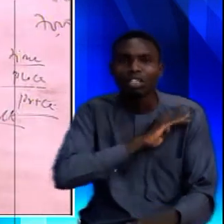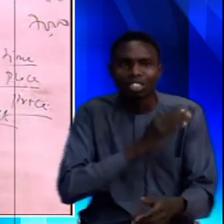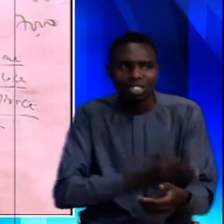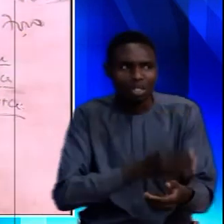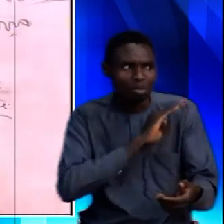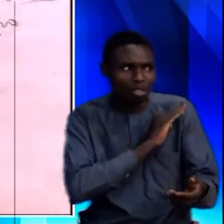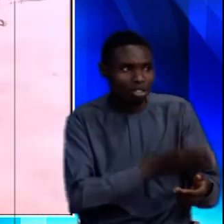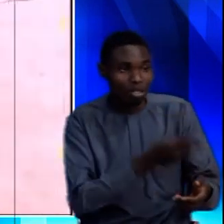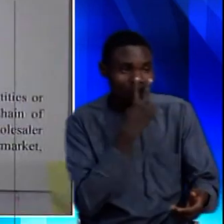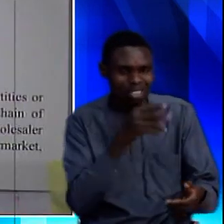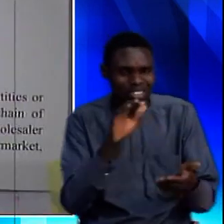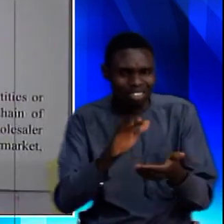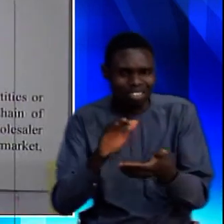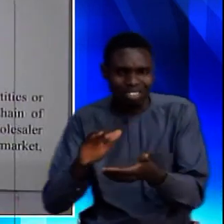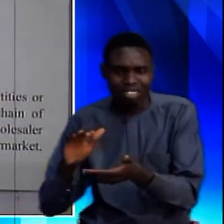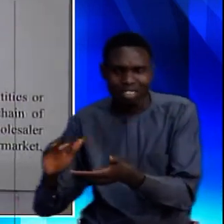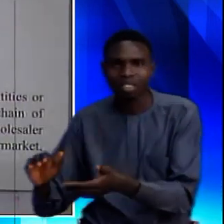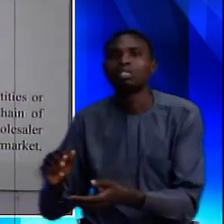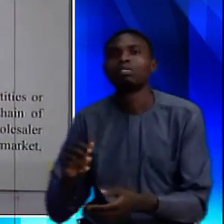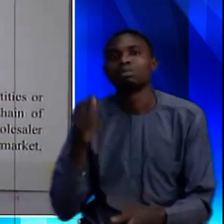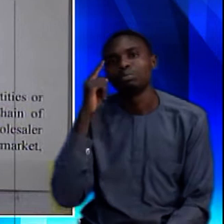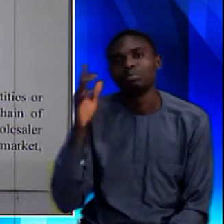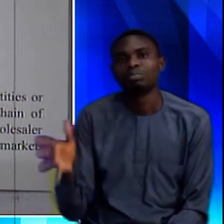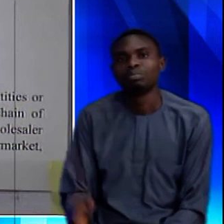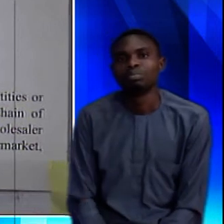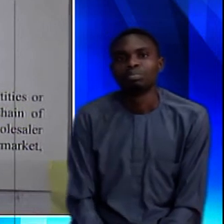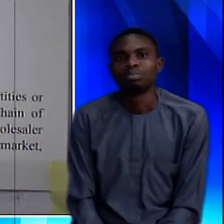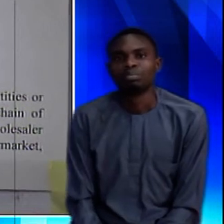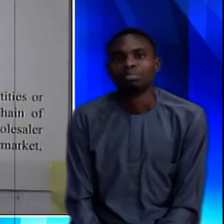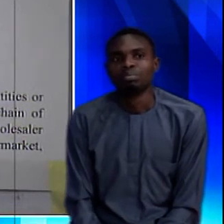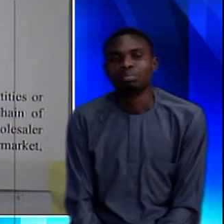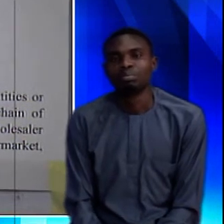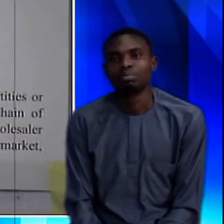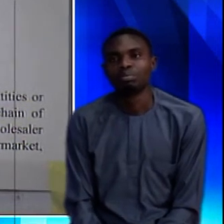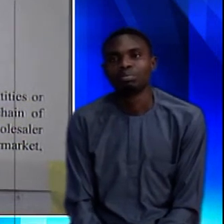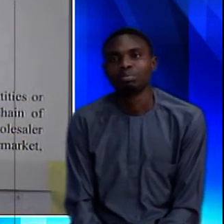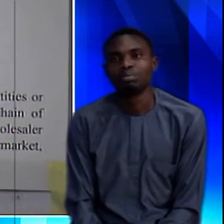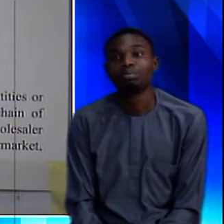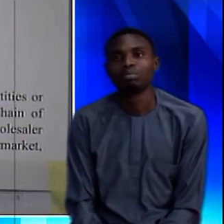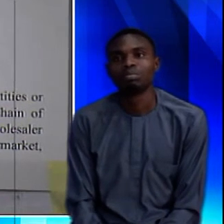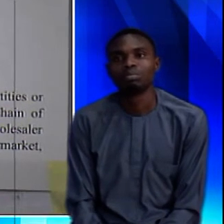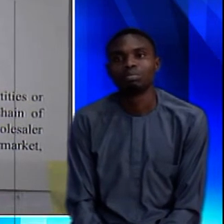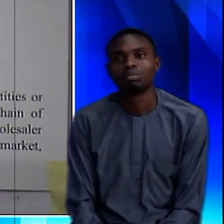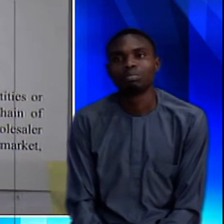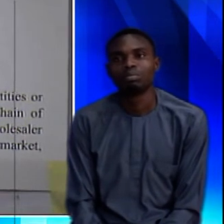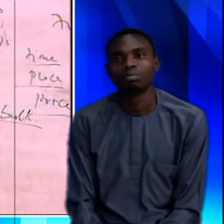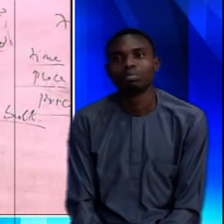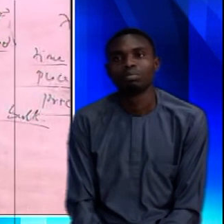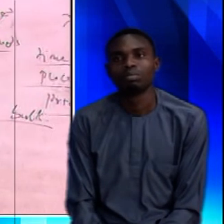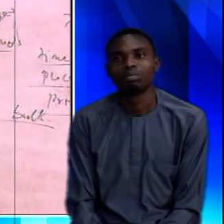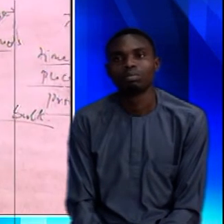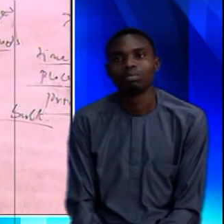you. They also have marketplace. Most of the time, you go to market. In normal